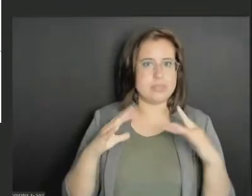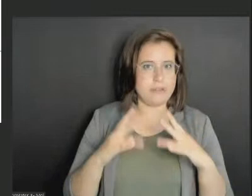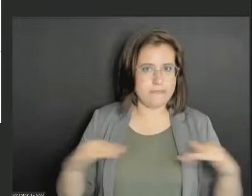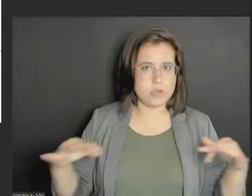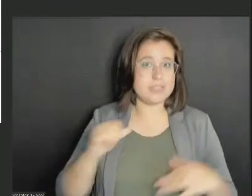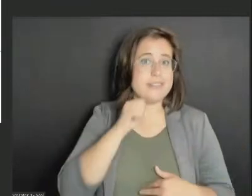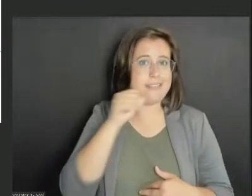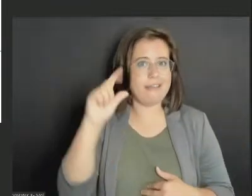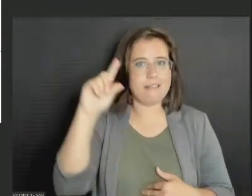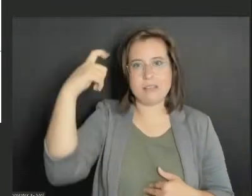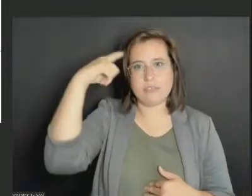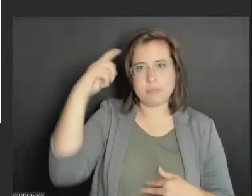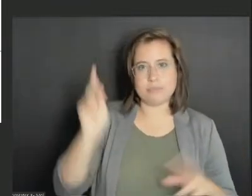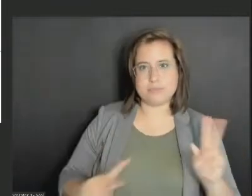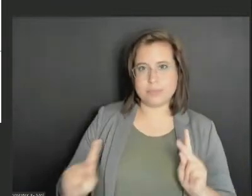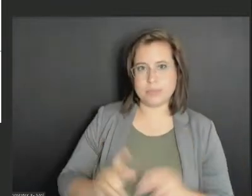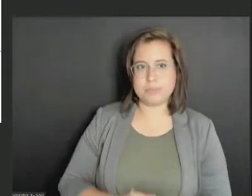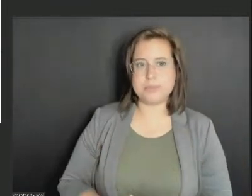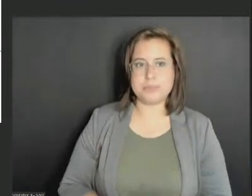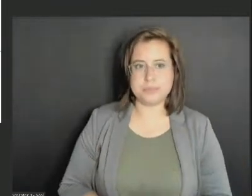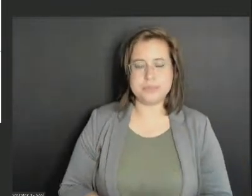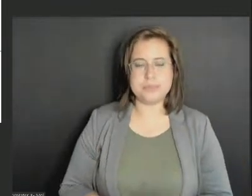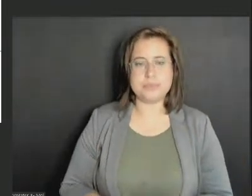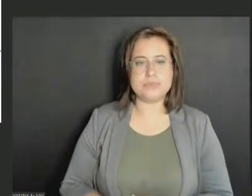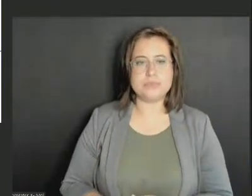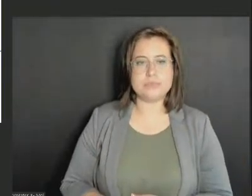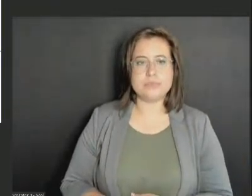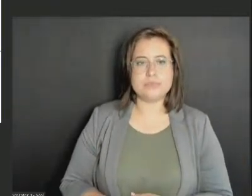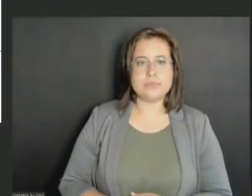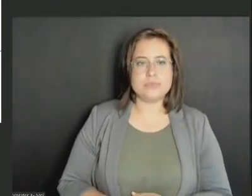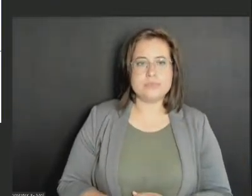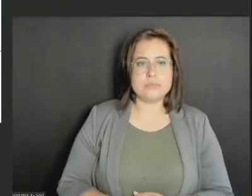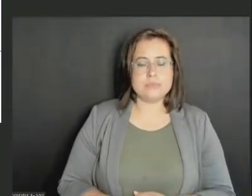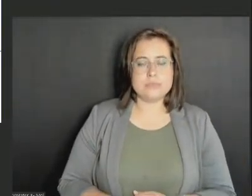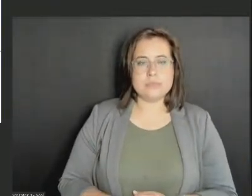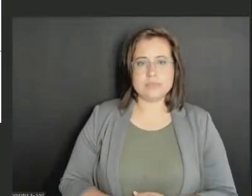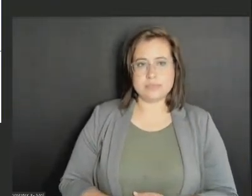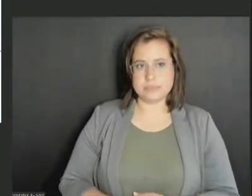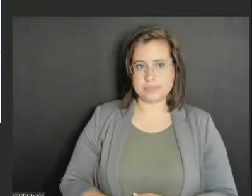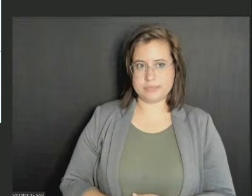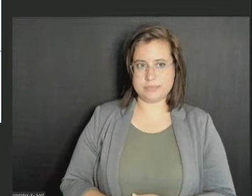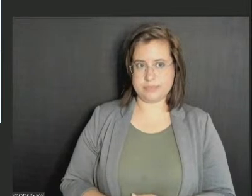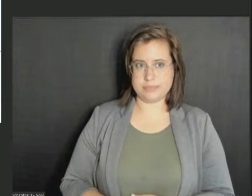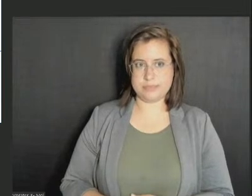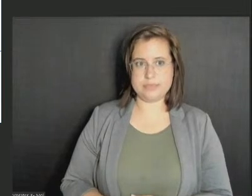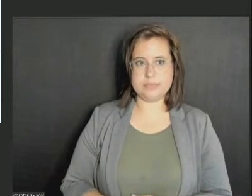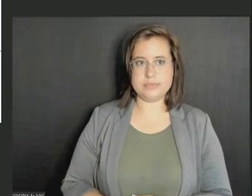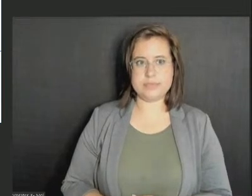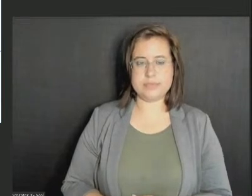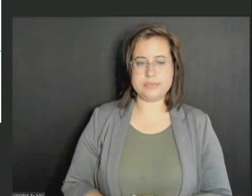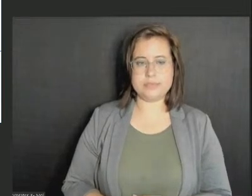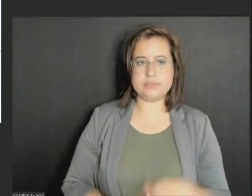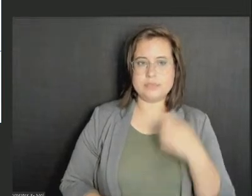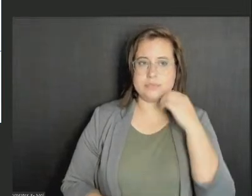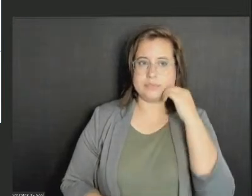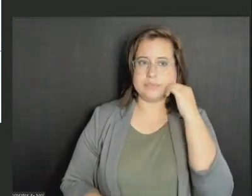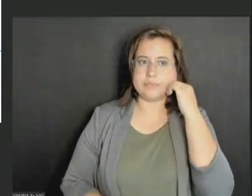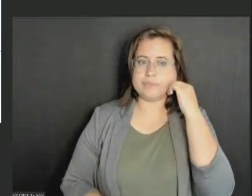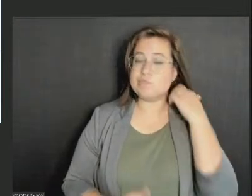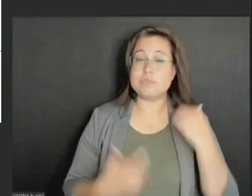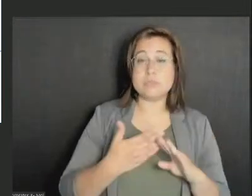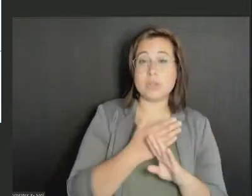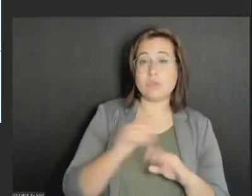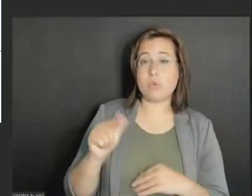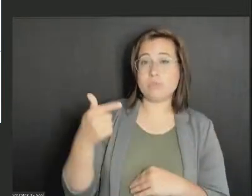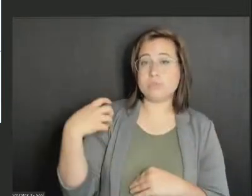stakeholders. Next slide. So before I hand it over to our chair, I just